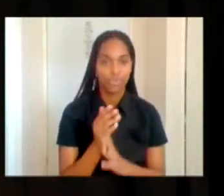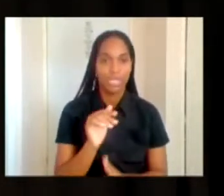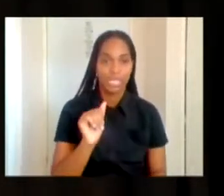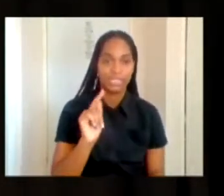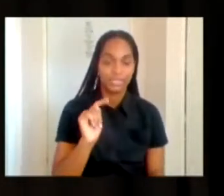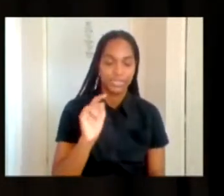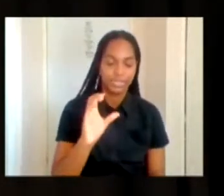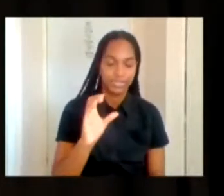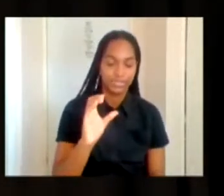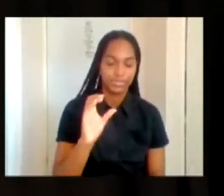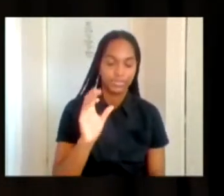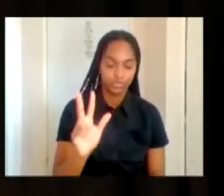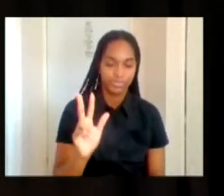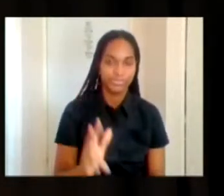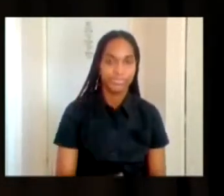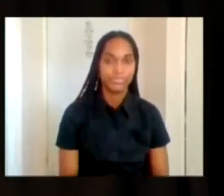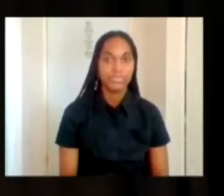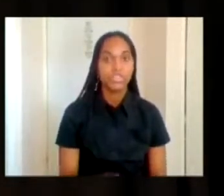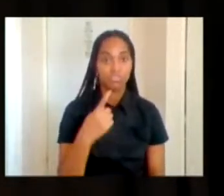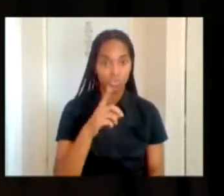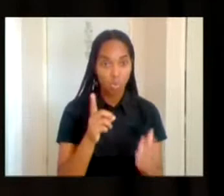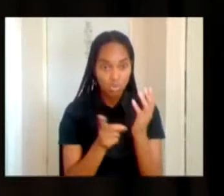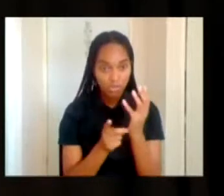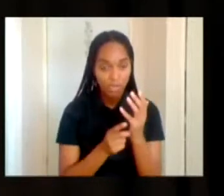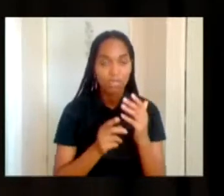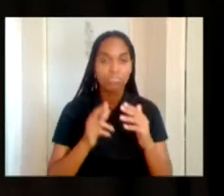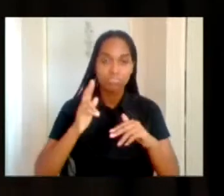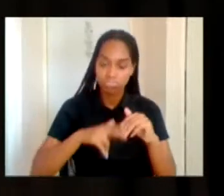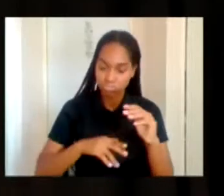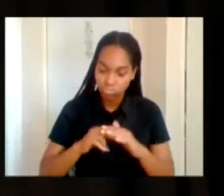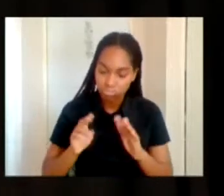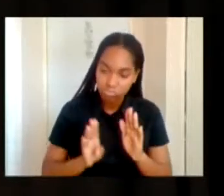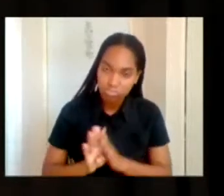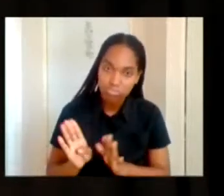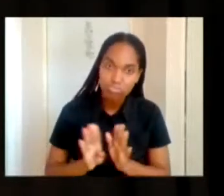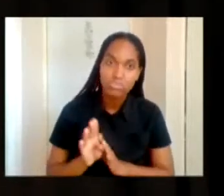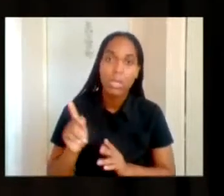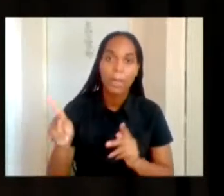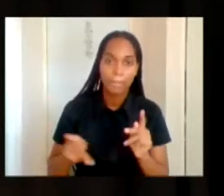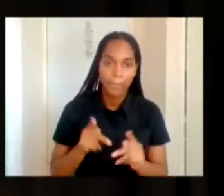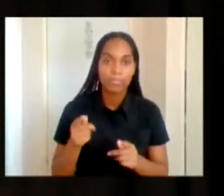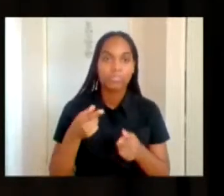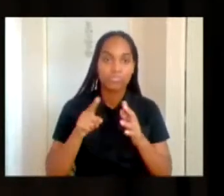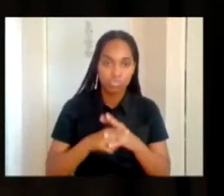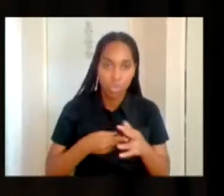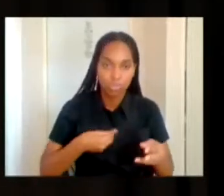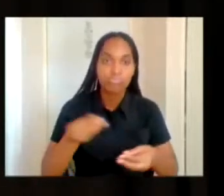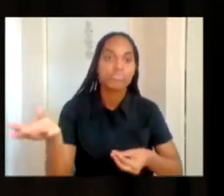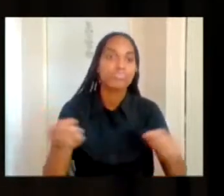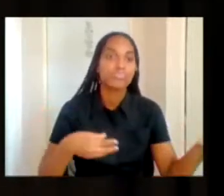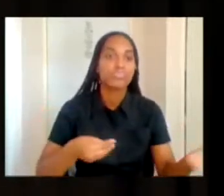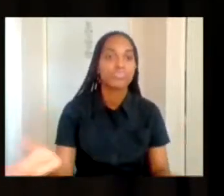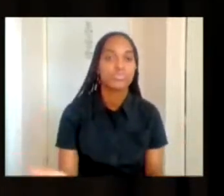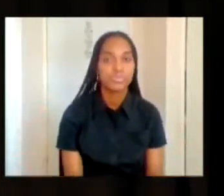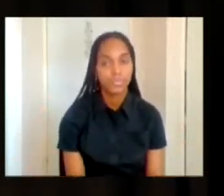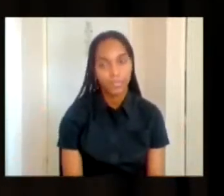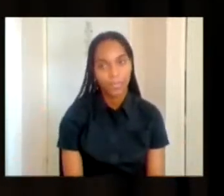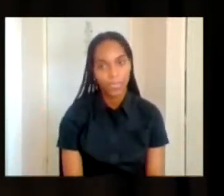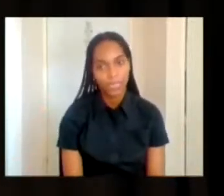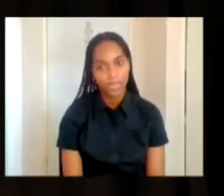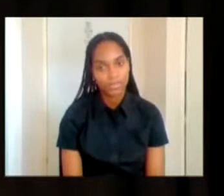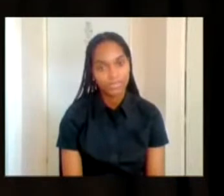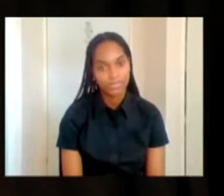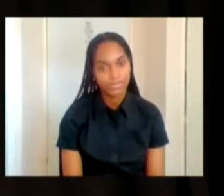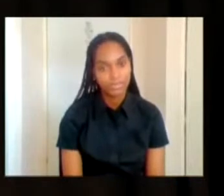So those devices are being built, and people are starting to deploy them. Are you considering using